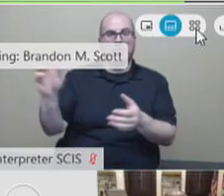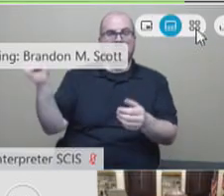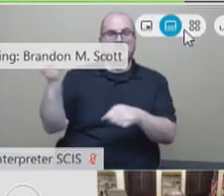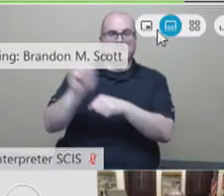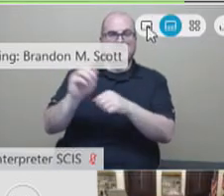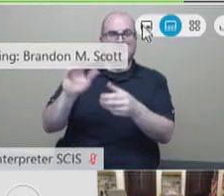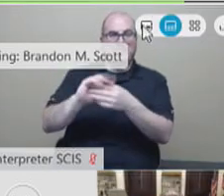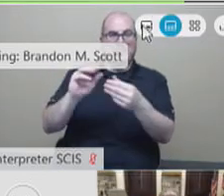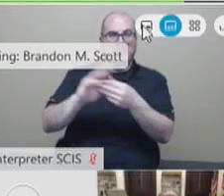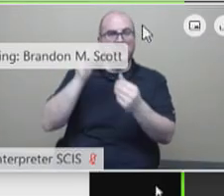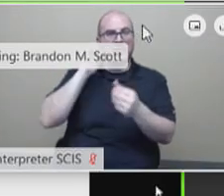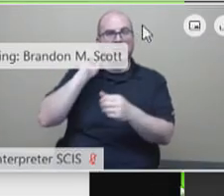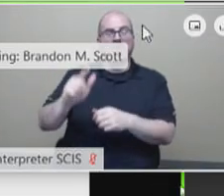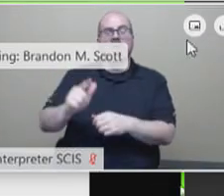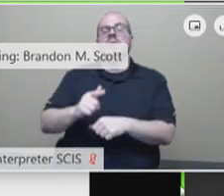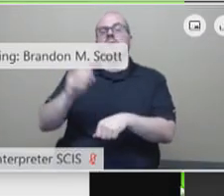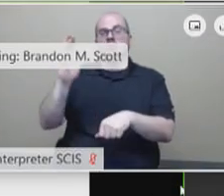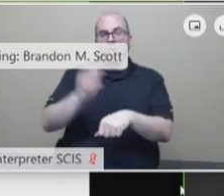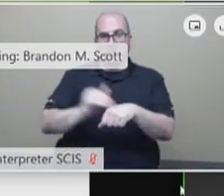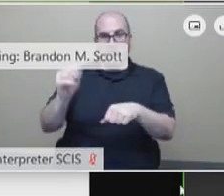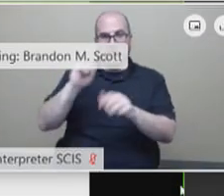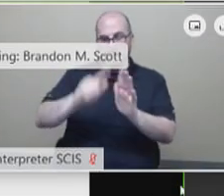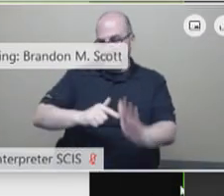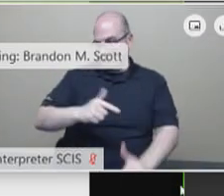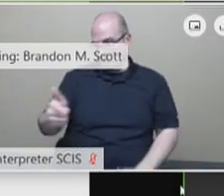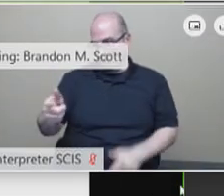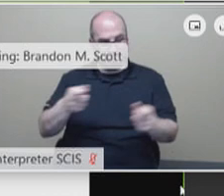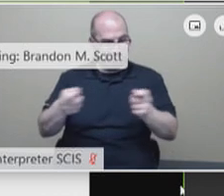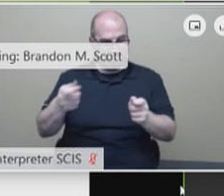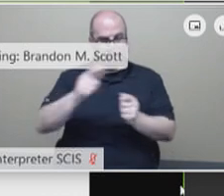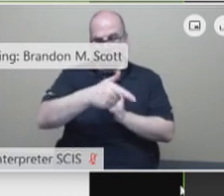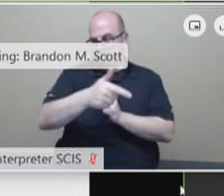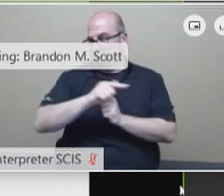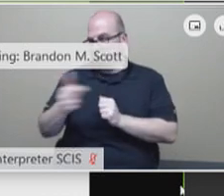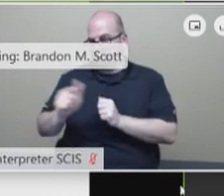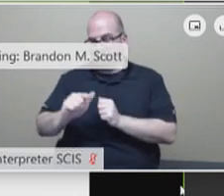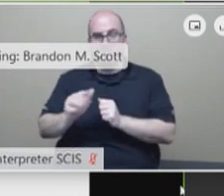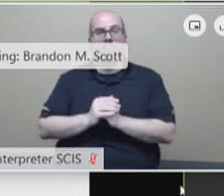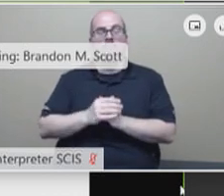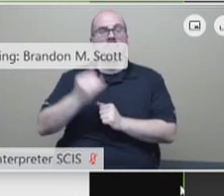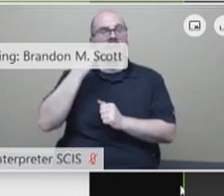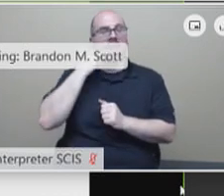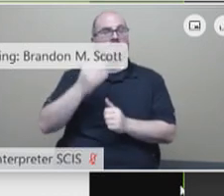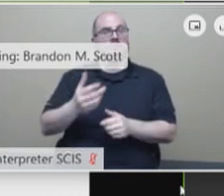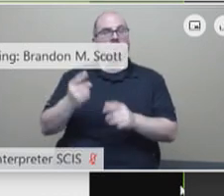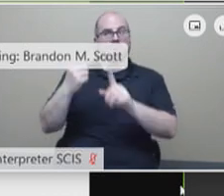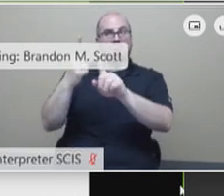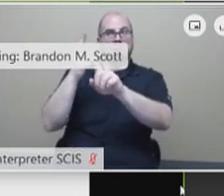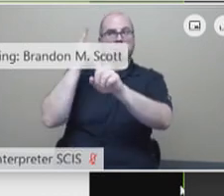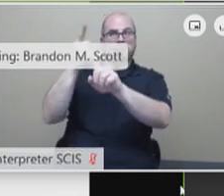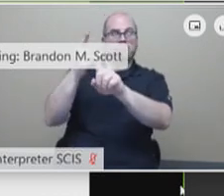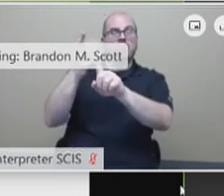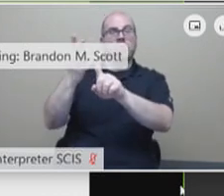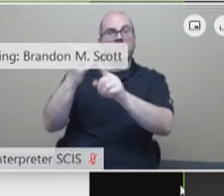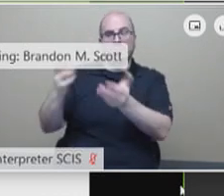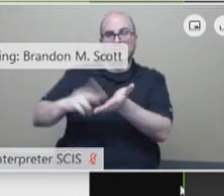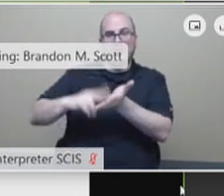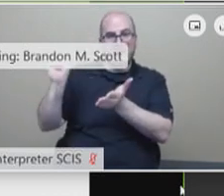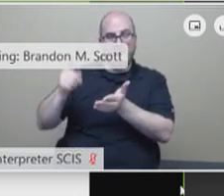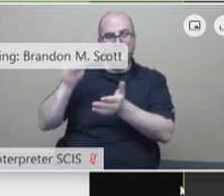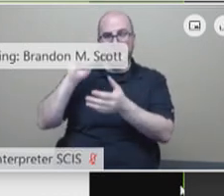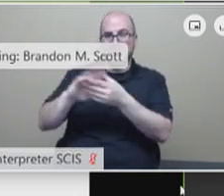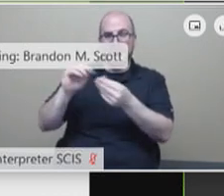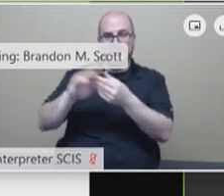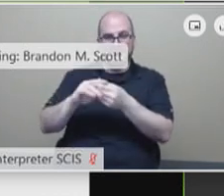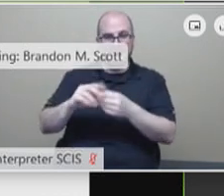and unmuted by a moderator when it's your turn to speak. If you wish to sign up during this call, go to